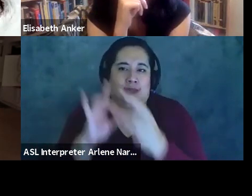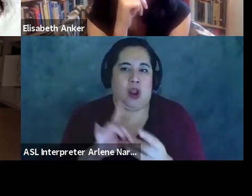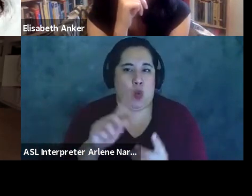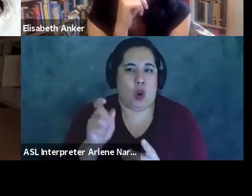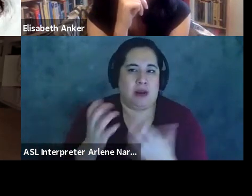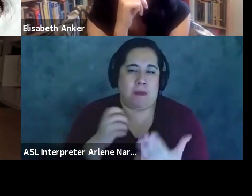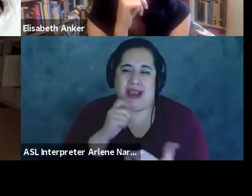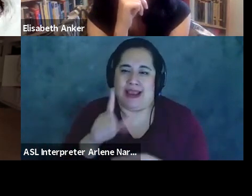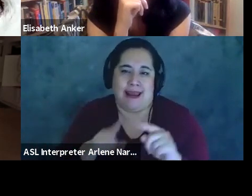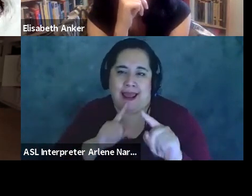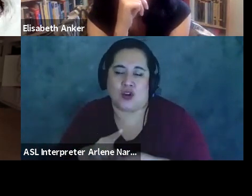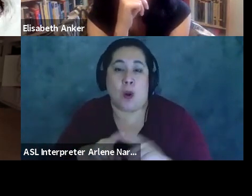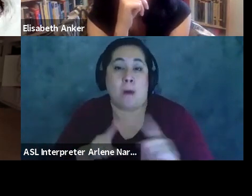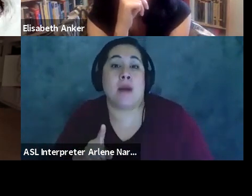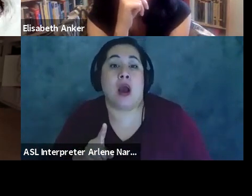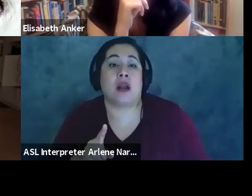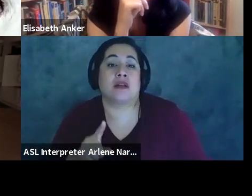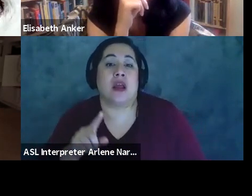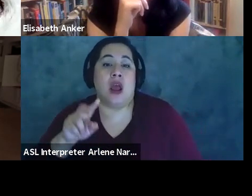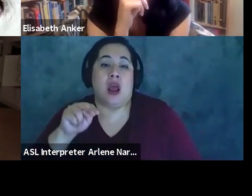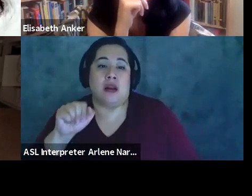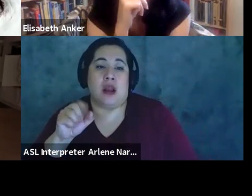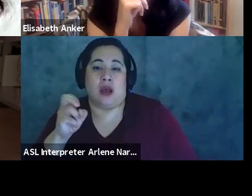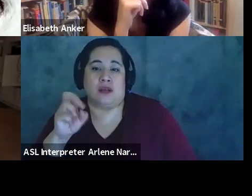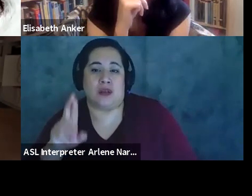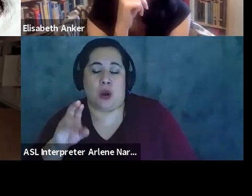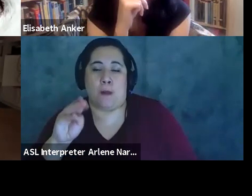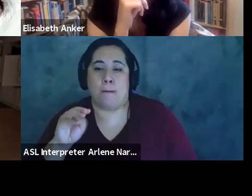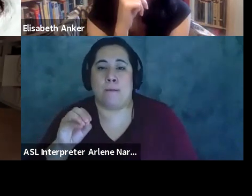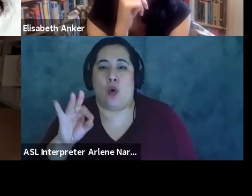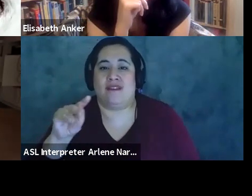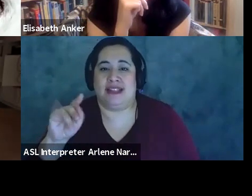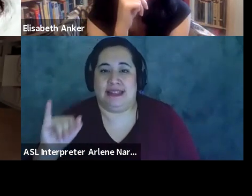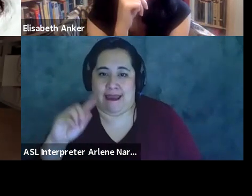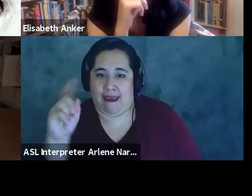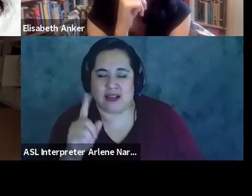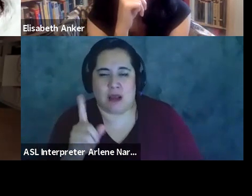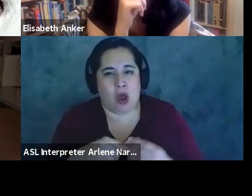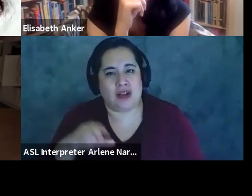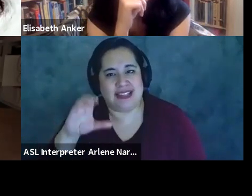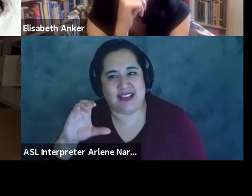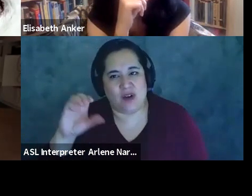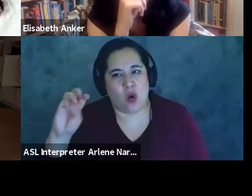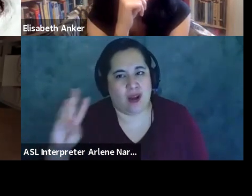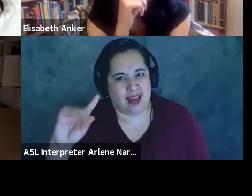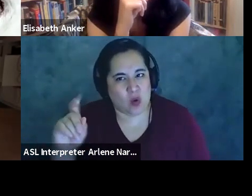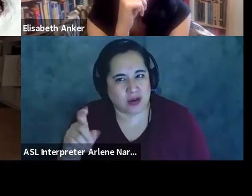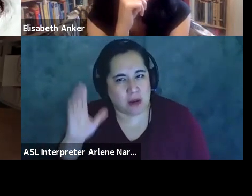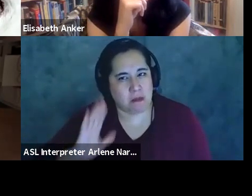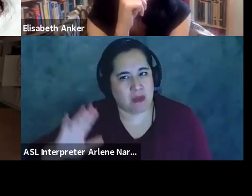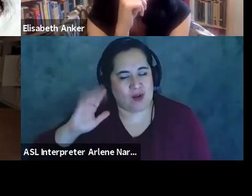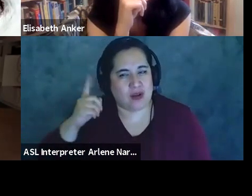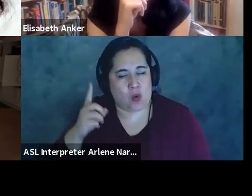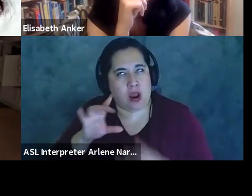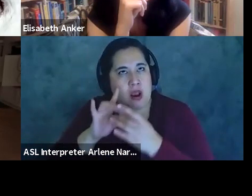might not get to, but Nasser Mufti asked about the question of civil war had once been the thing that we associate